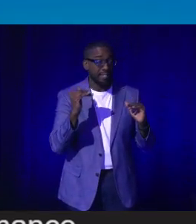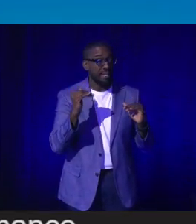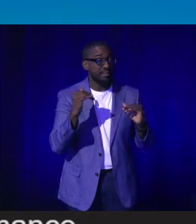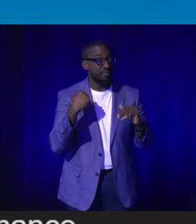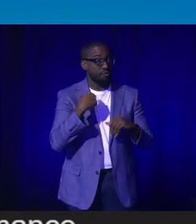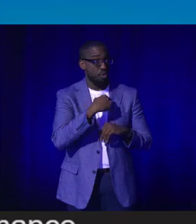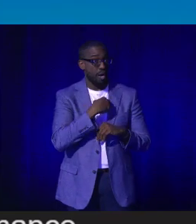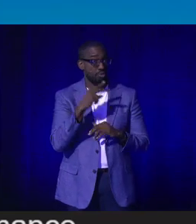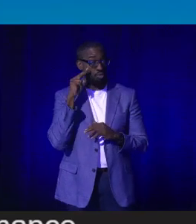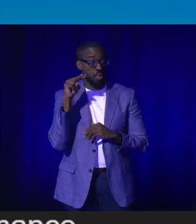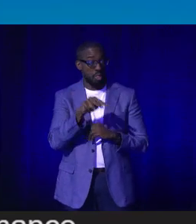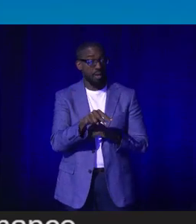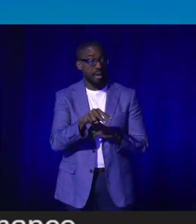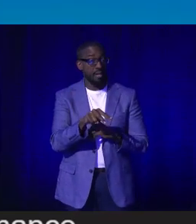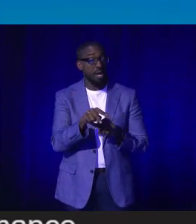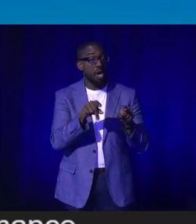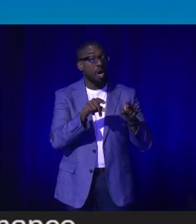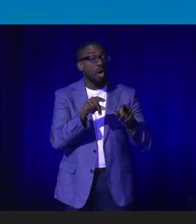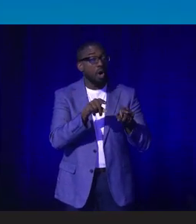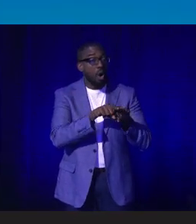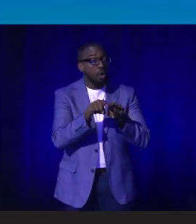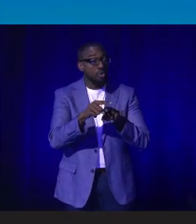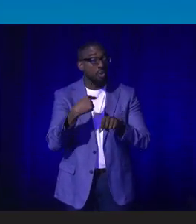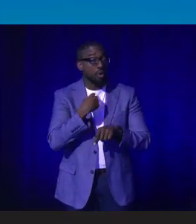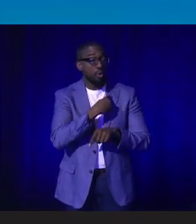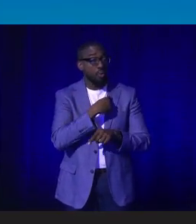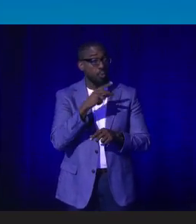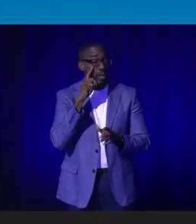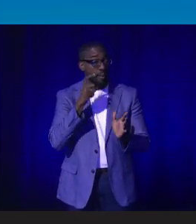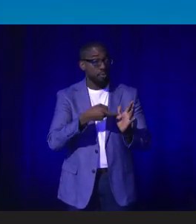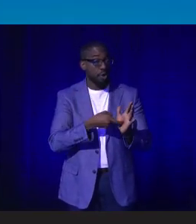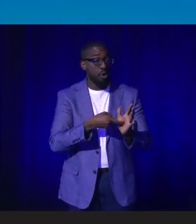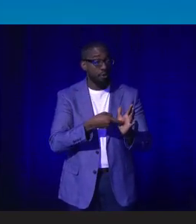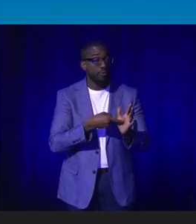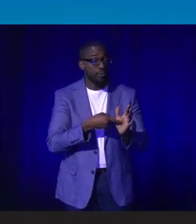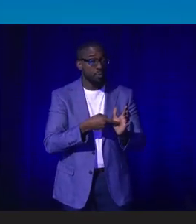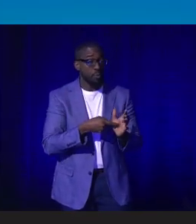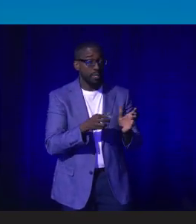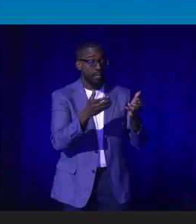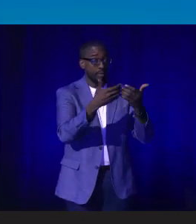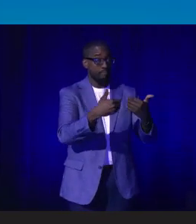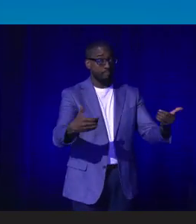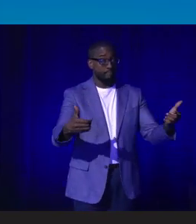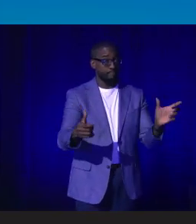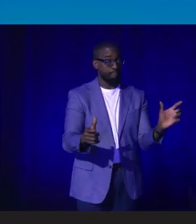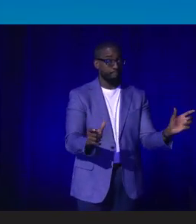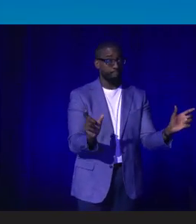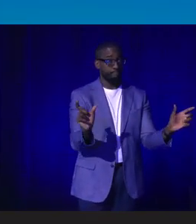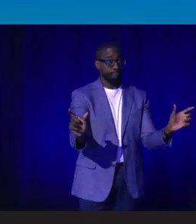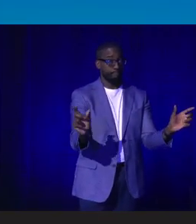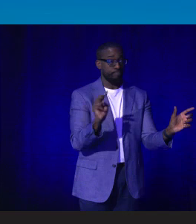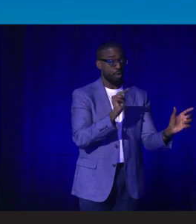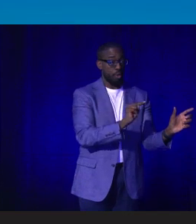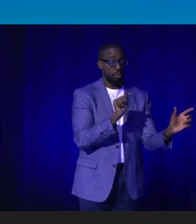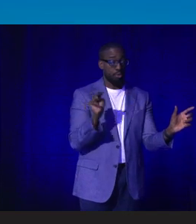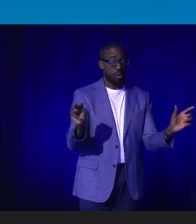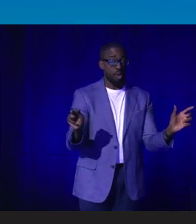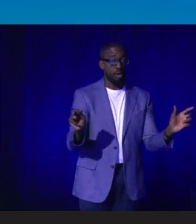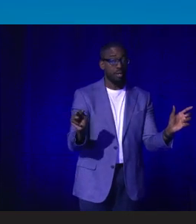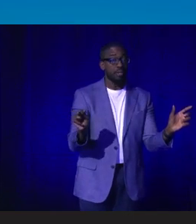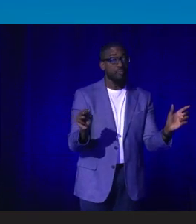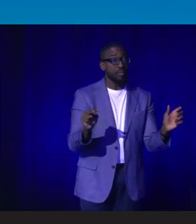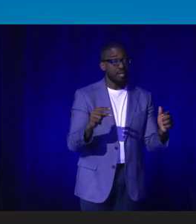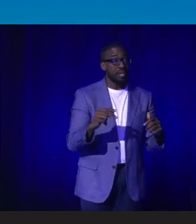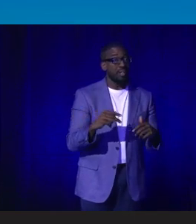at. And we also observed that we could look at different ratios of carbonates and things. And the trends that we observed were a